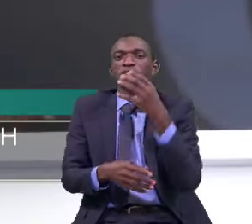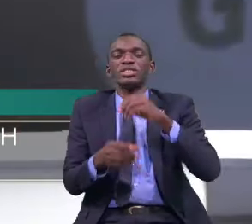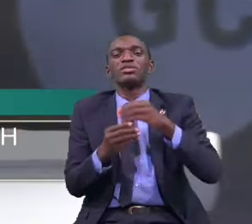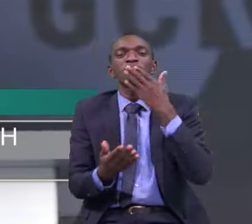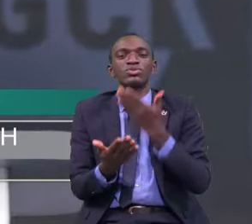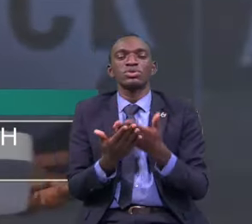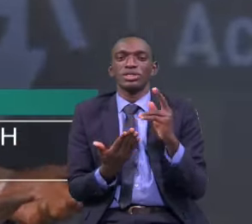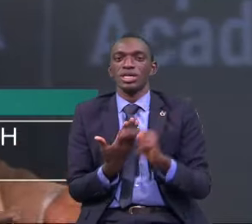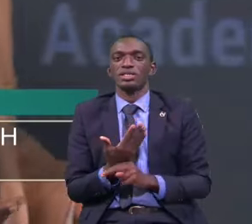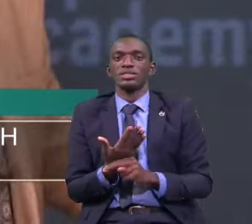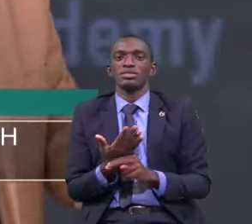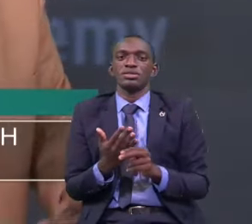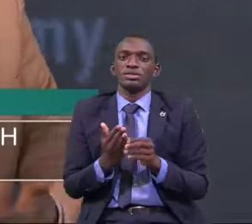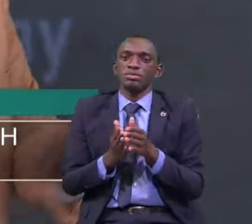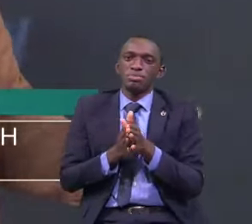Pursuit.